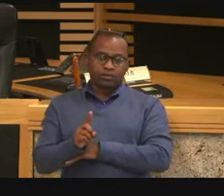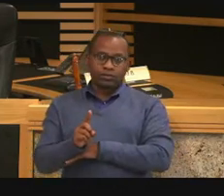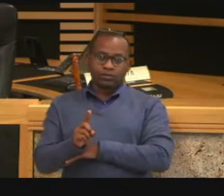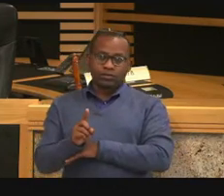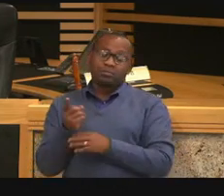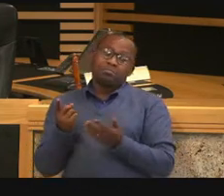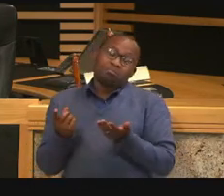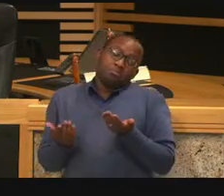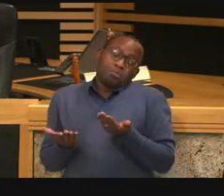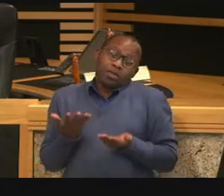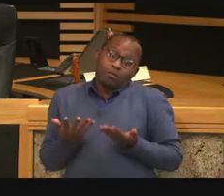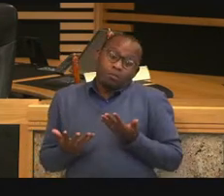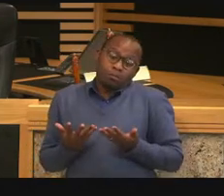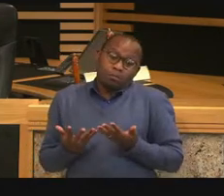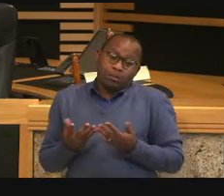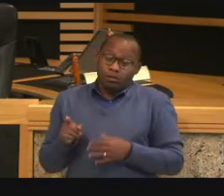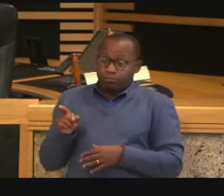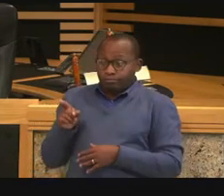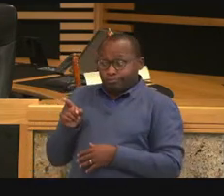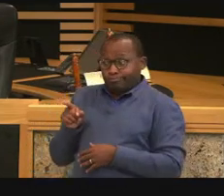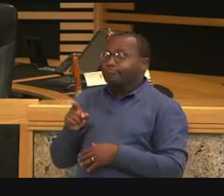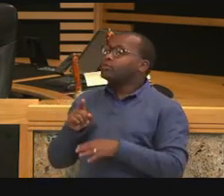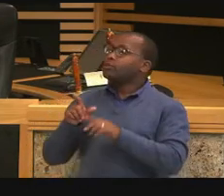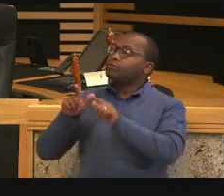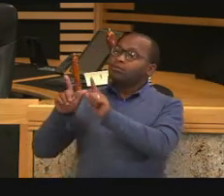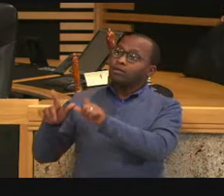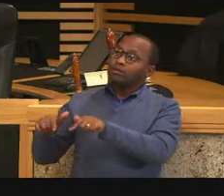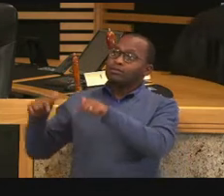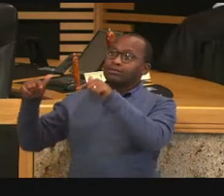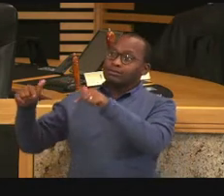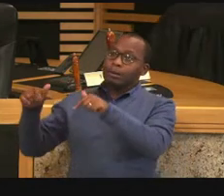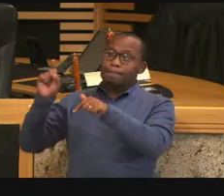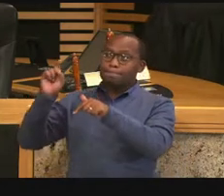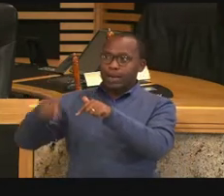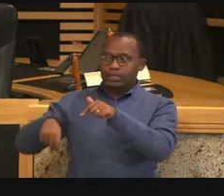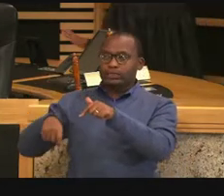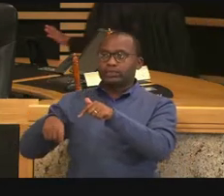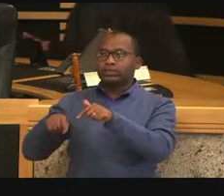legislature revokes Rule 204,